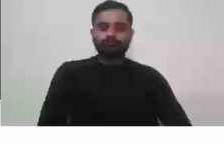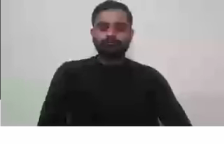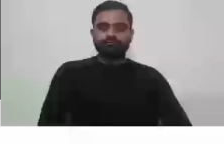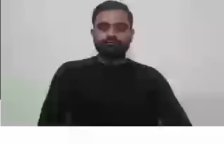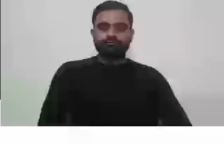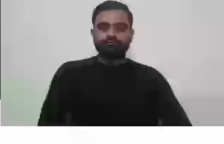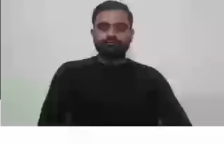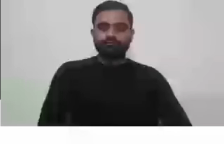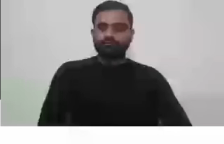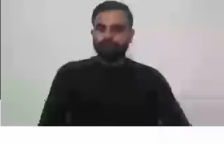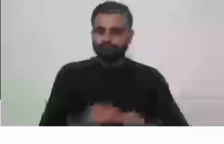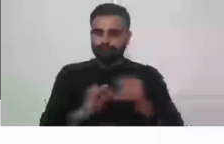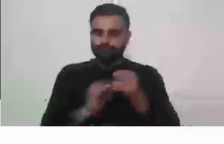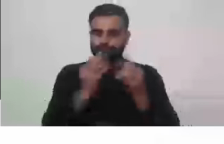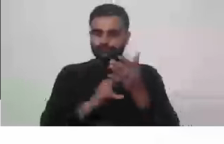Suman ma'am.